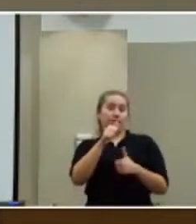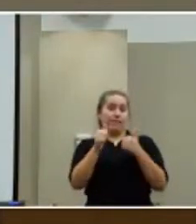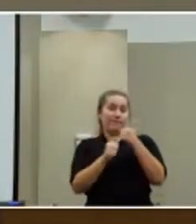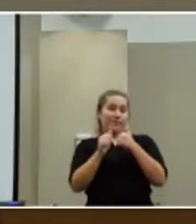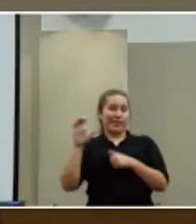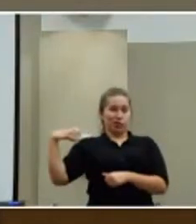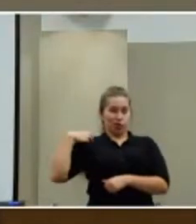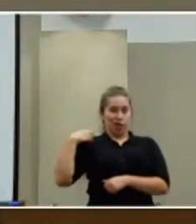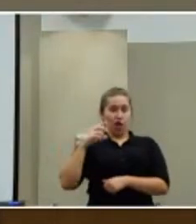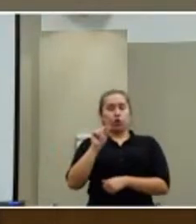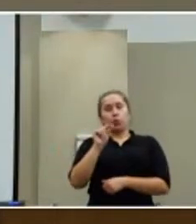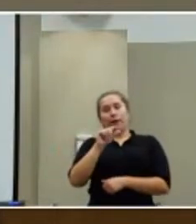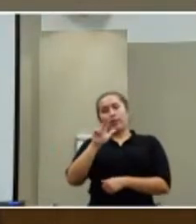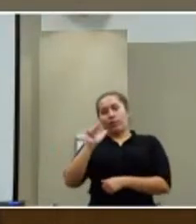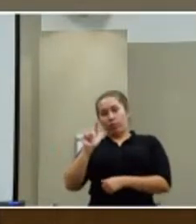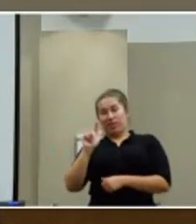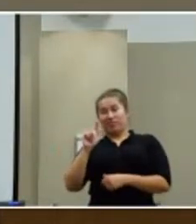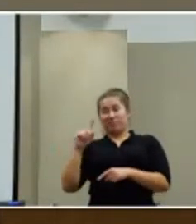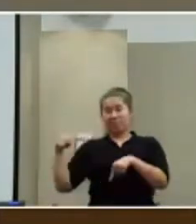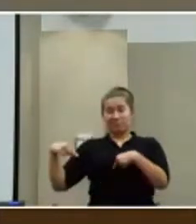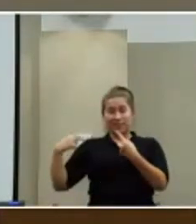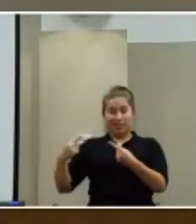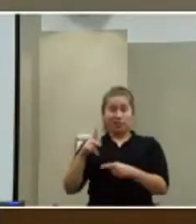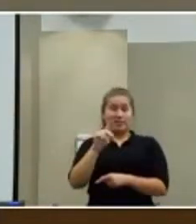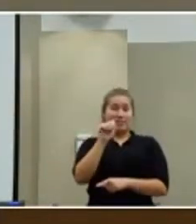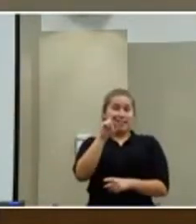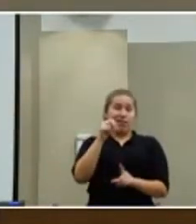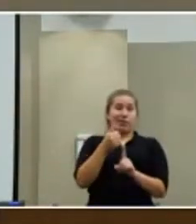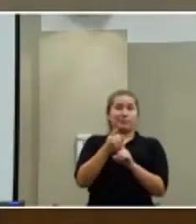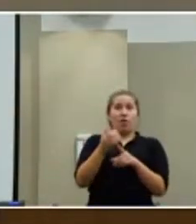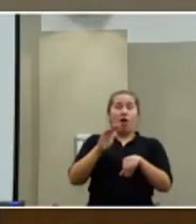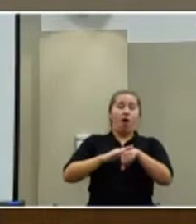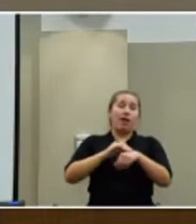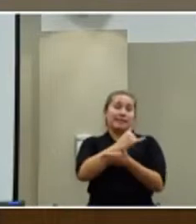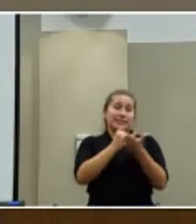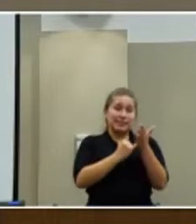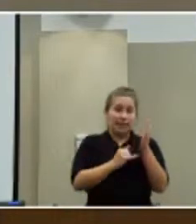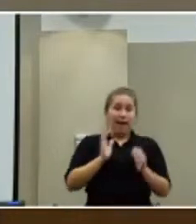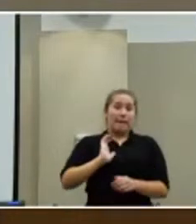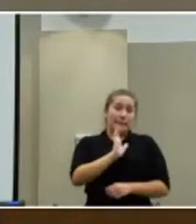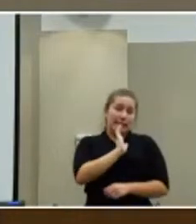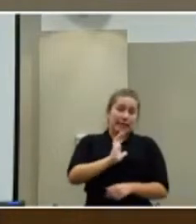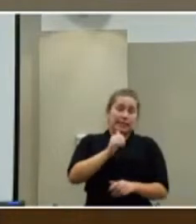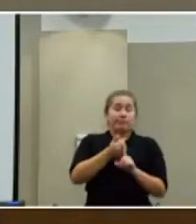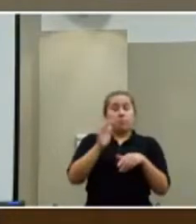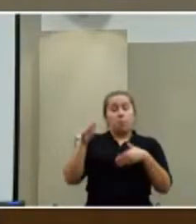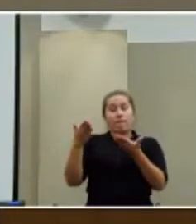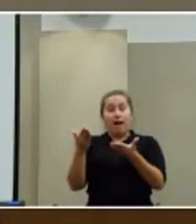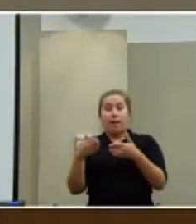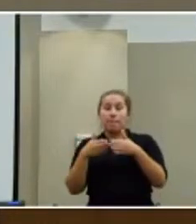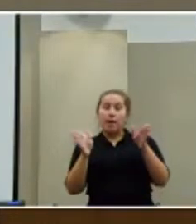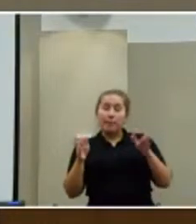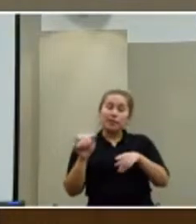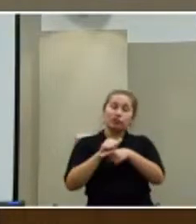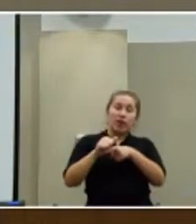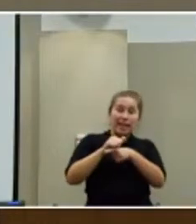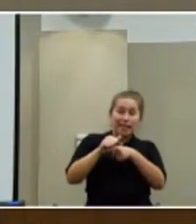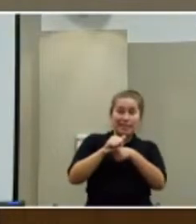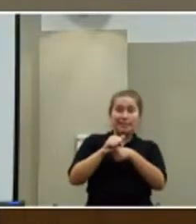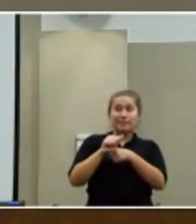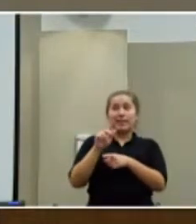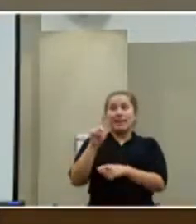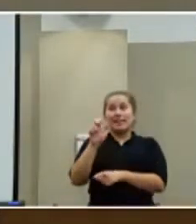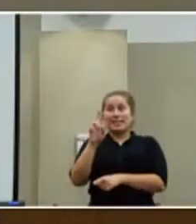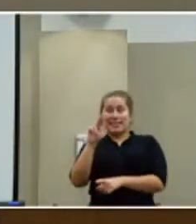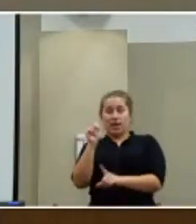Over the years, Karen also chaired the design committee and provided public trainings. Karen, the